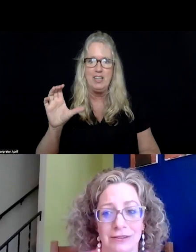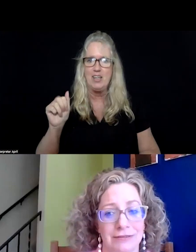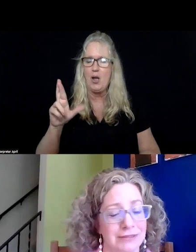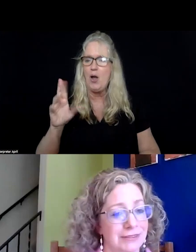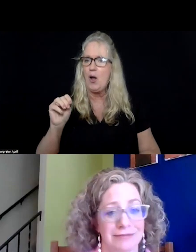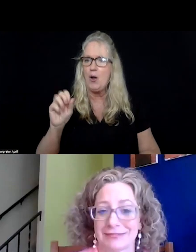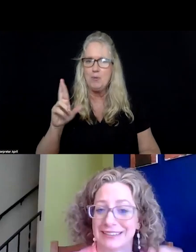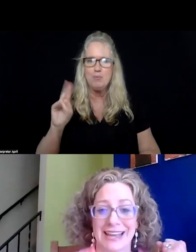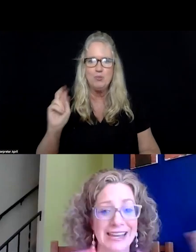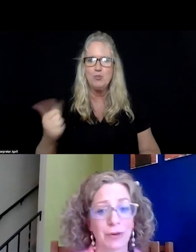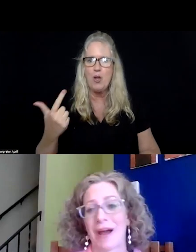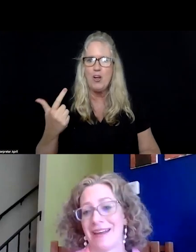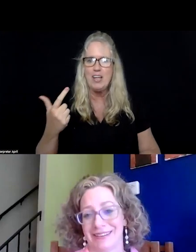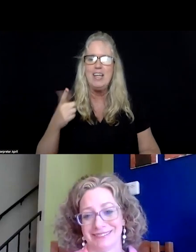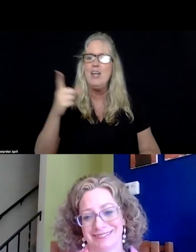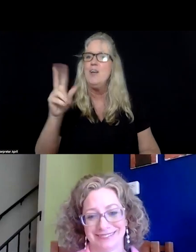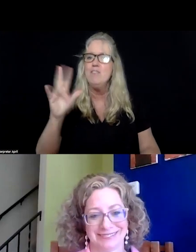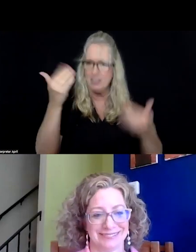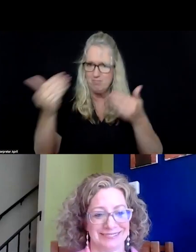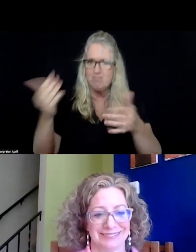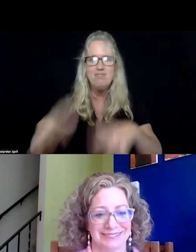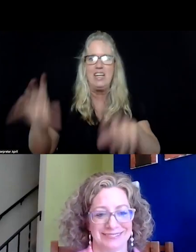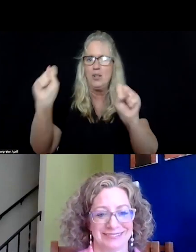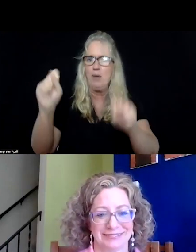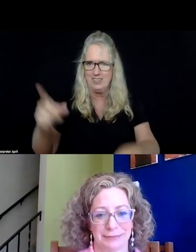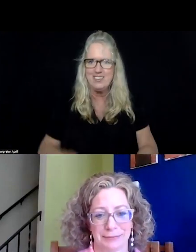Vic, take it away